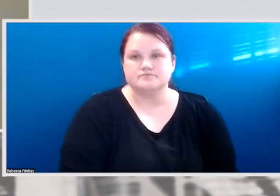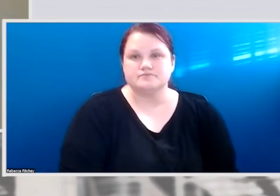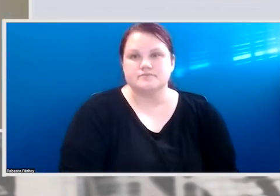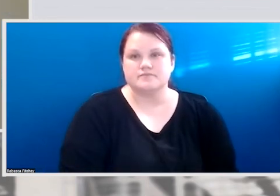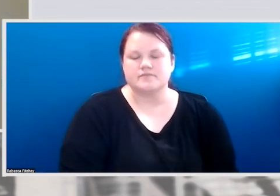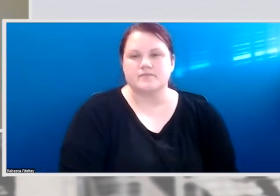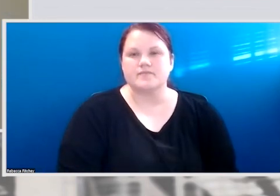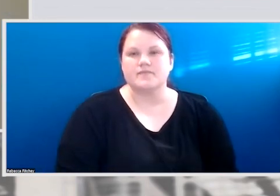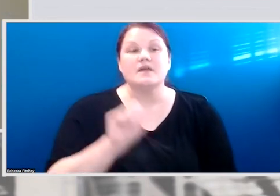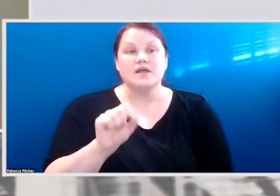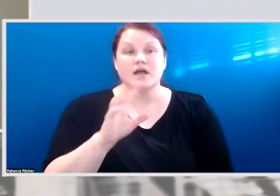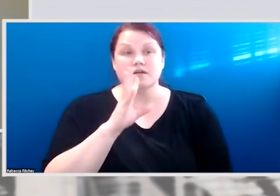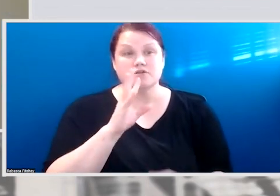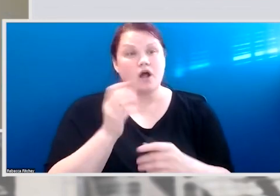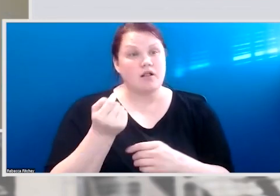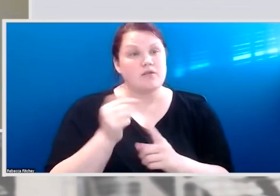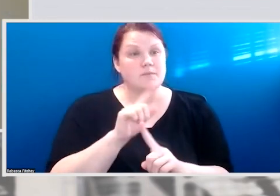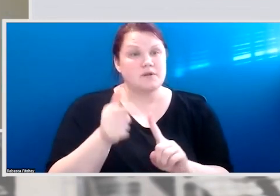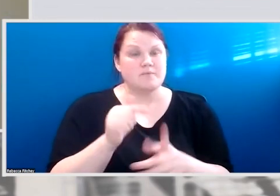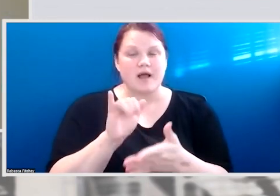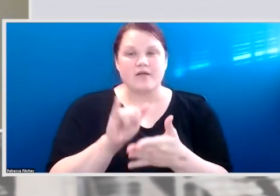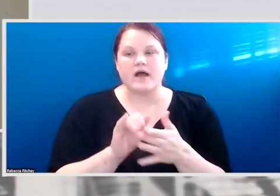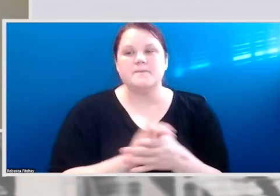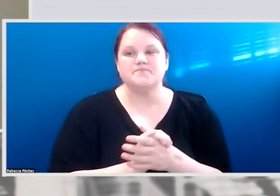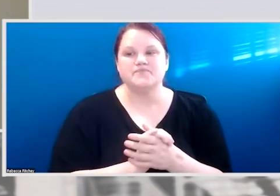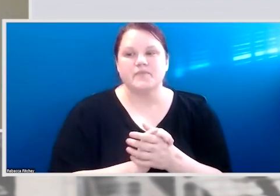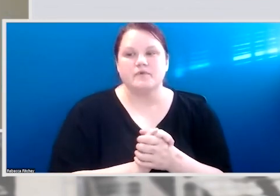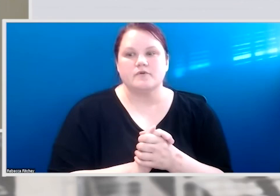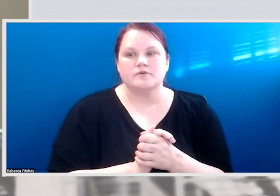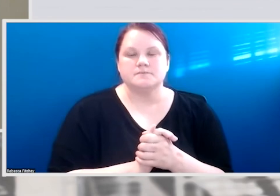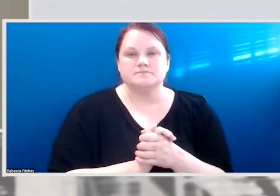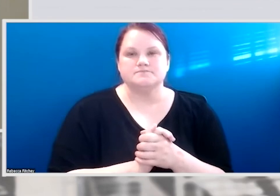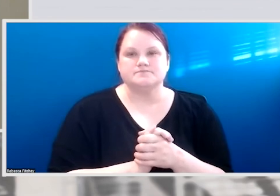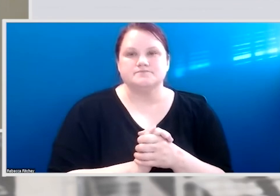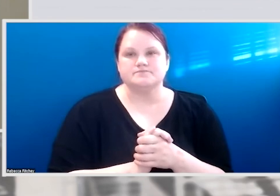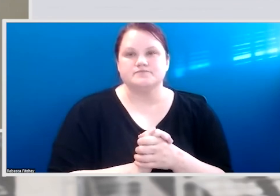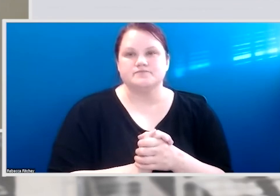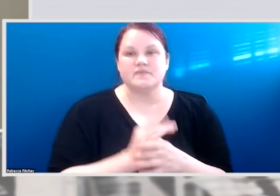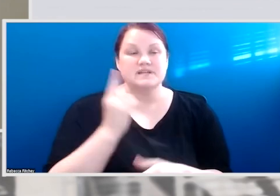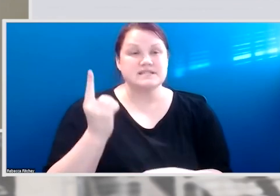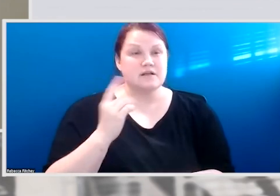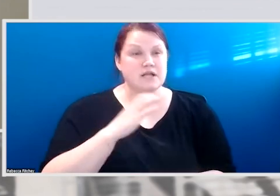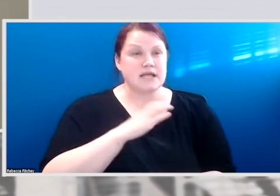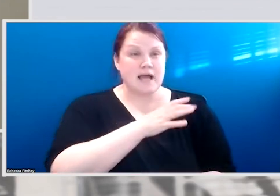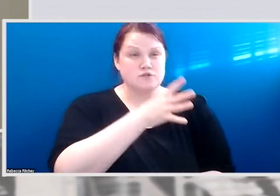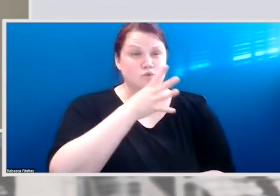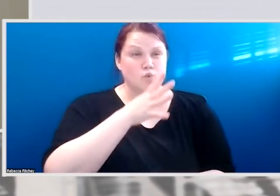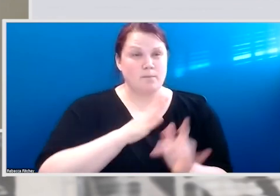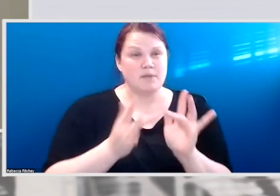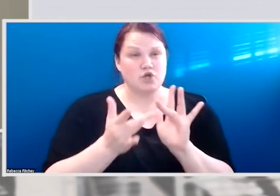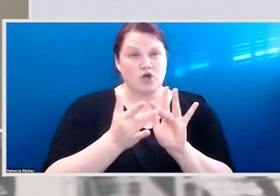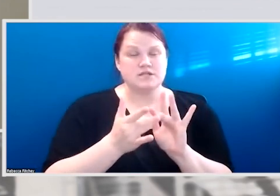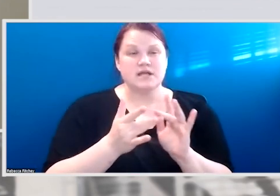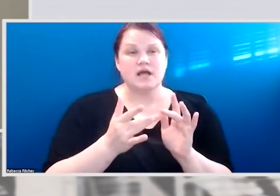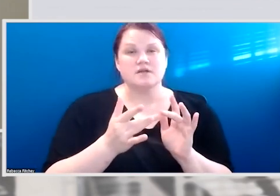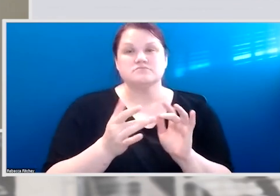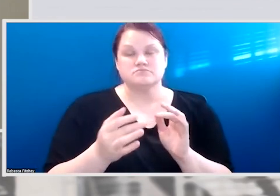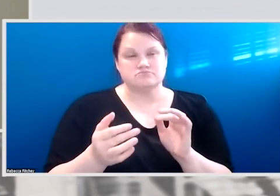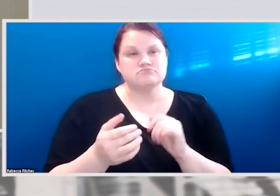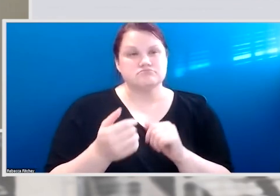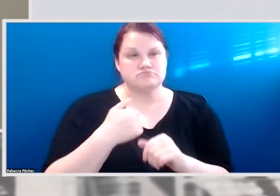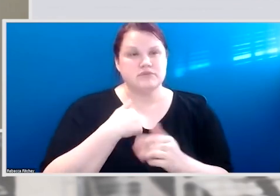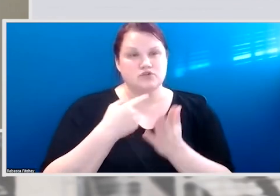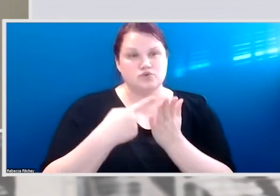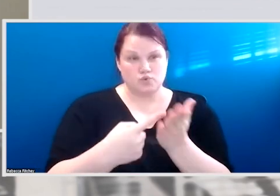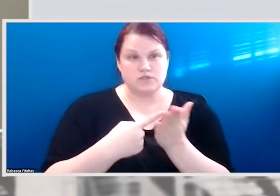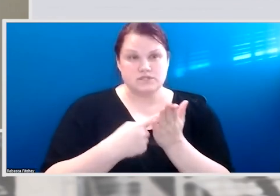Yeah, I can speak a little bit to that. I mean, it's certainly something that the councilwoman has reached out to me about to discuss, and certainly something